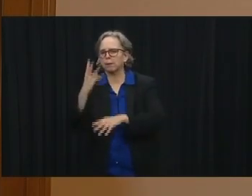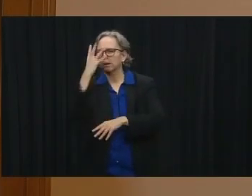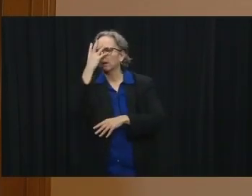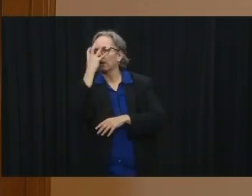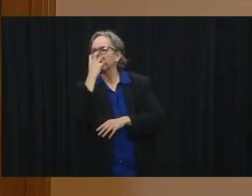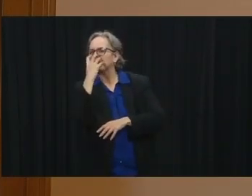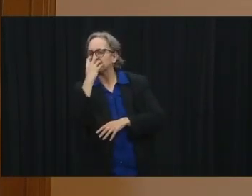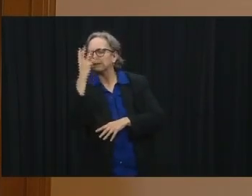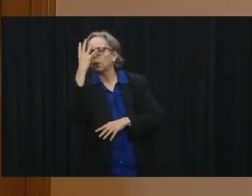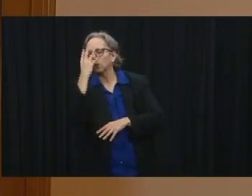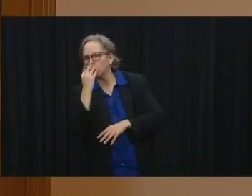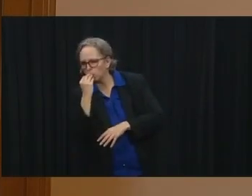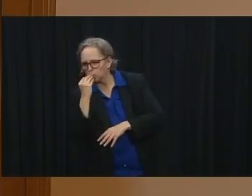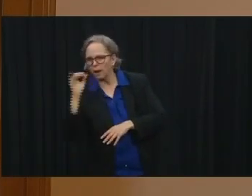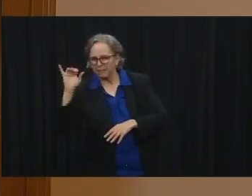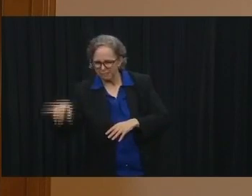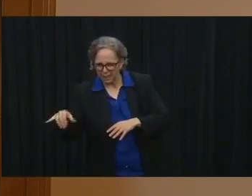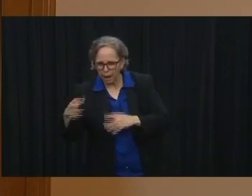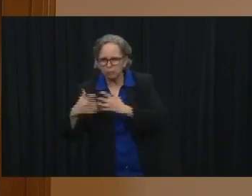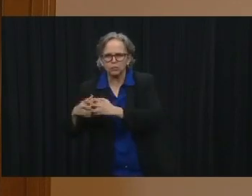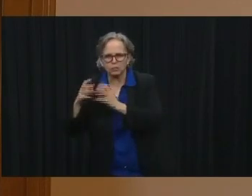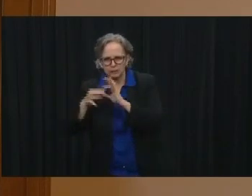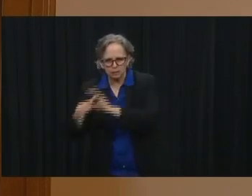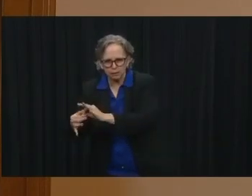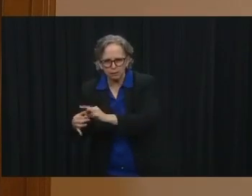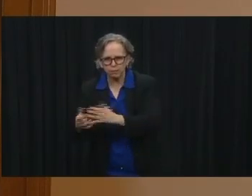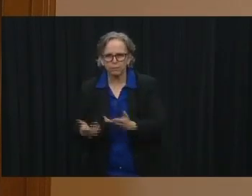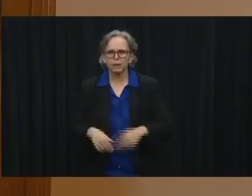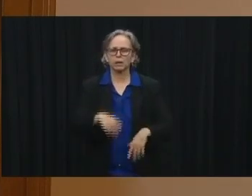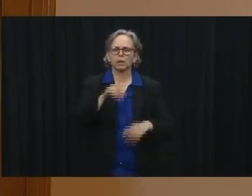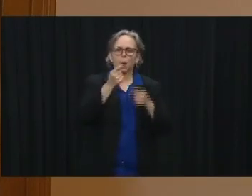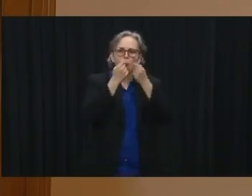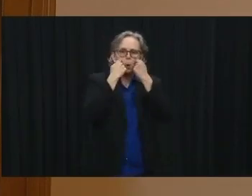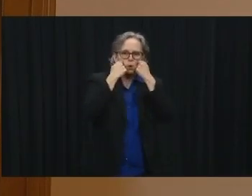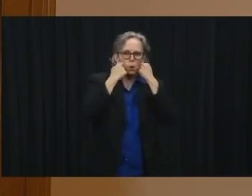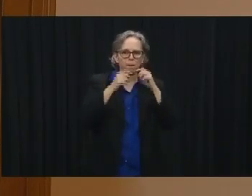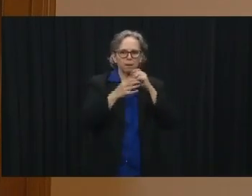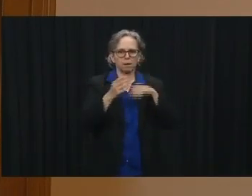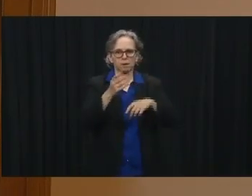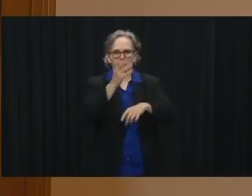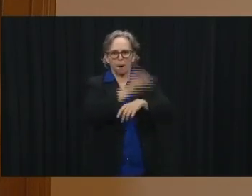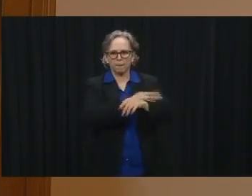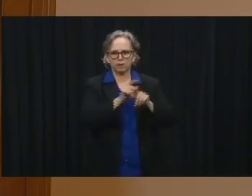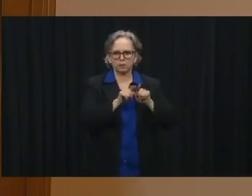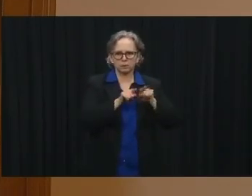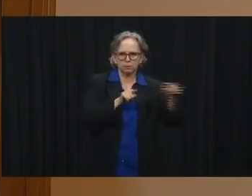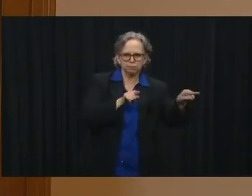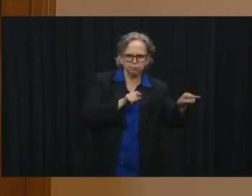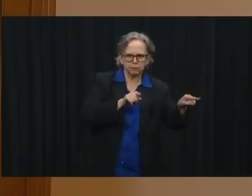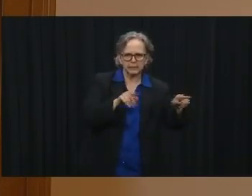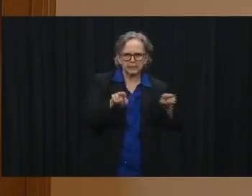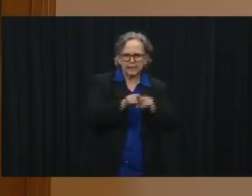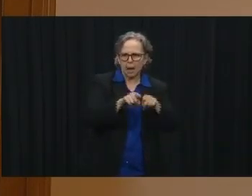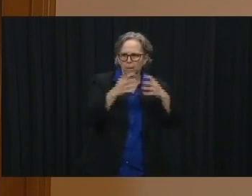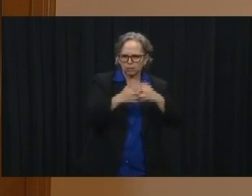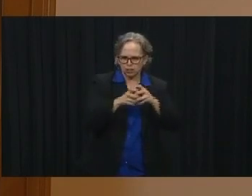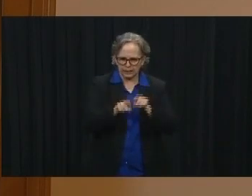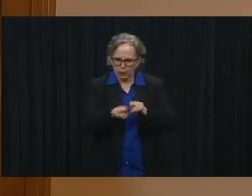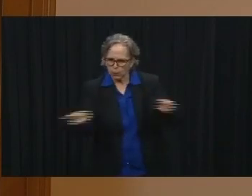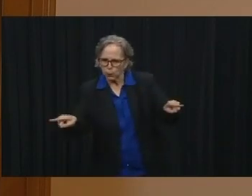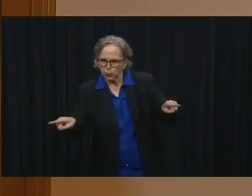new tubing where more than one person can be on a ventilator at one time. We are inventing things. We are building out